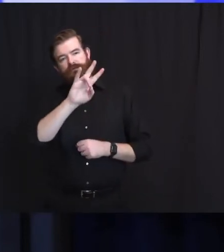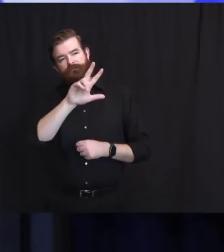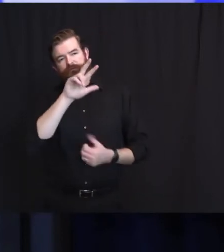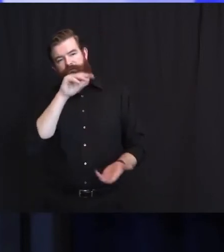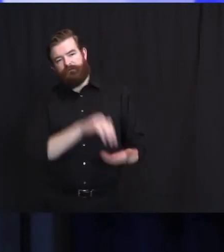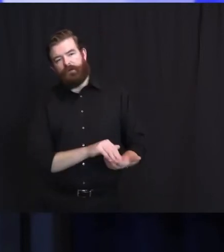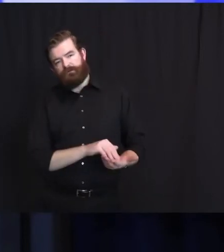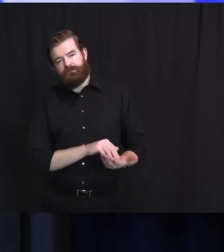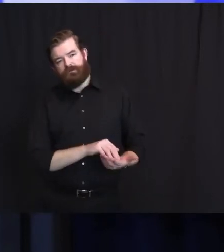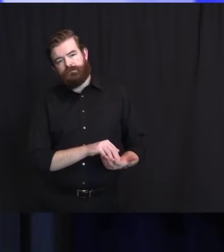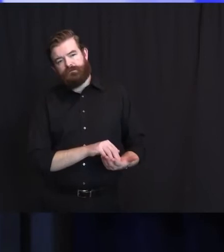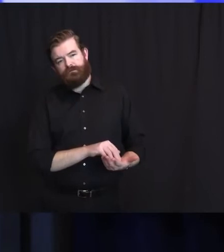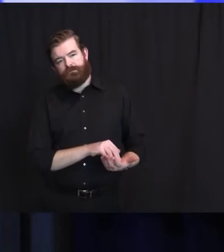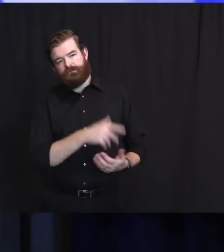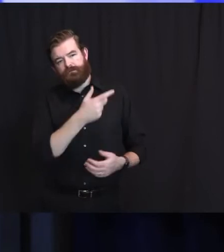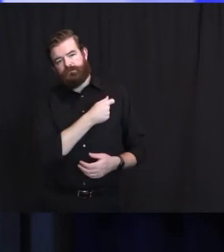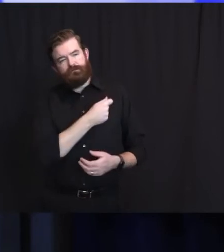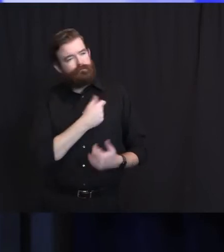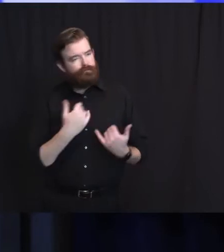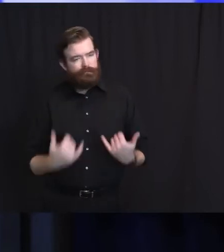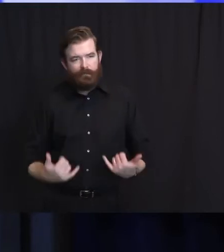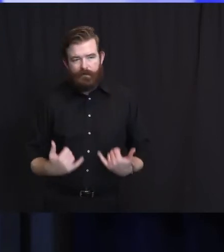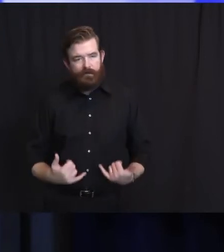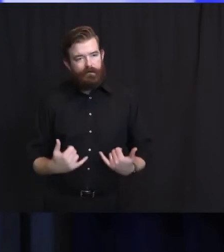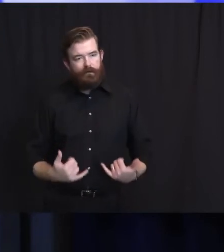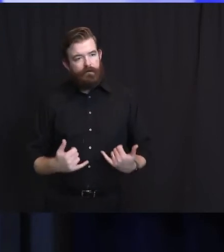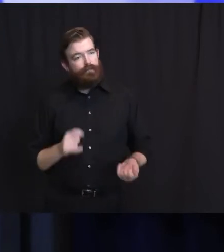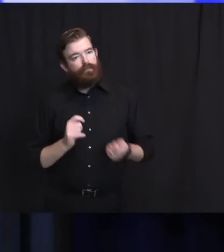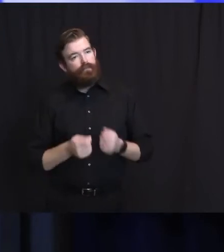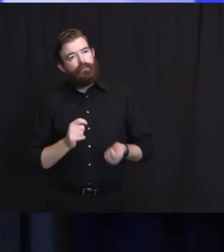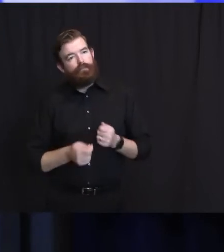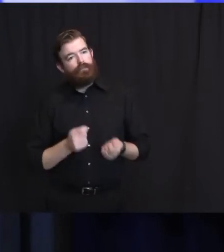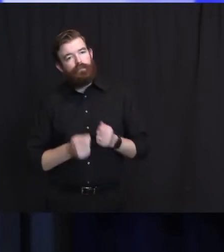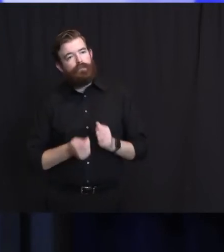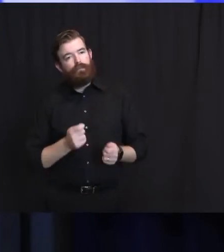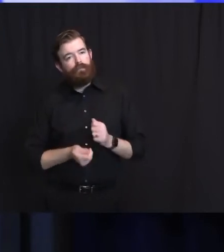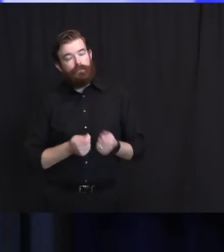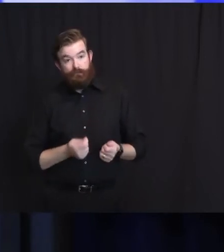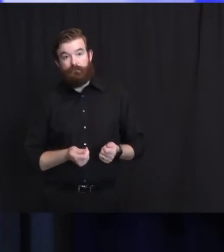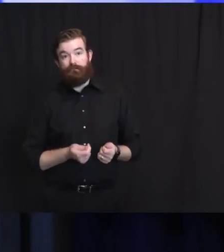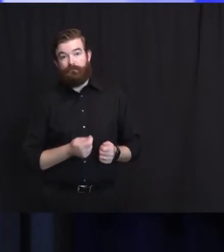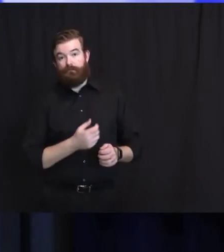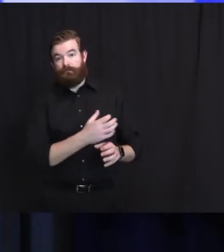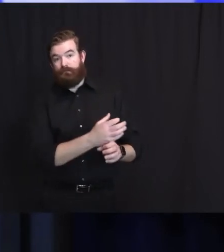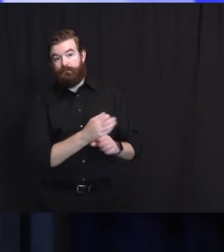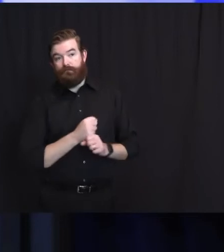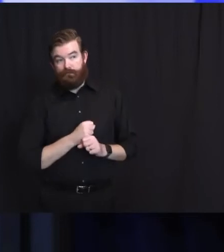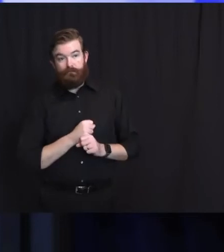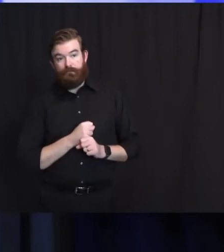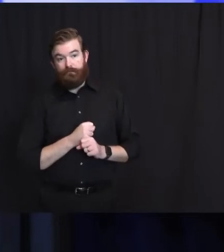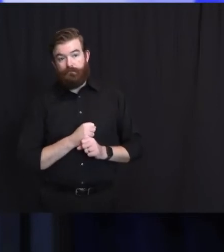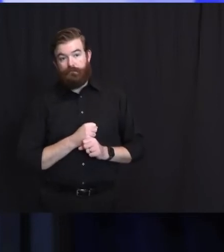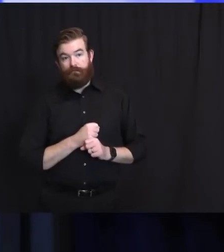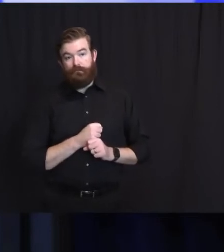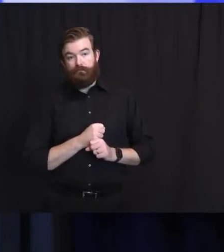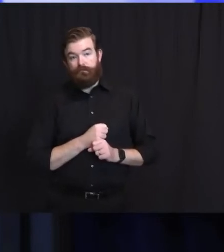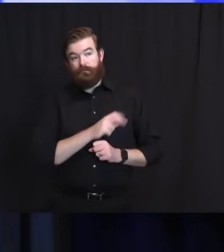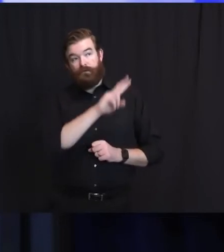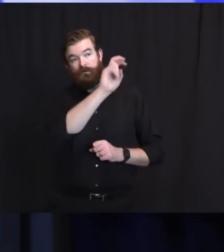273,375. Now, based on what has been entered into the Tiberius system, the revised expectation is